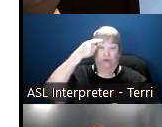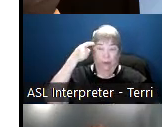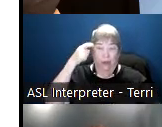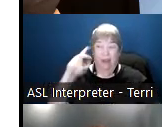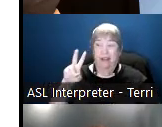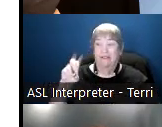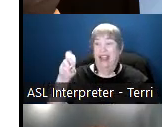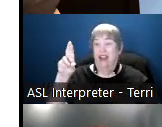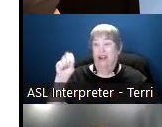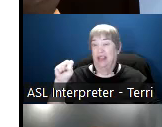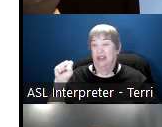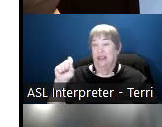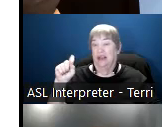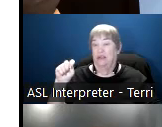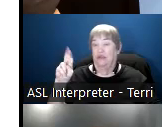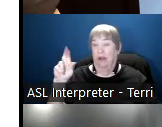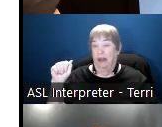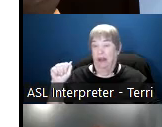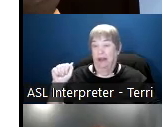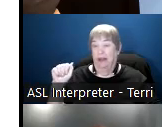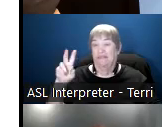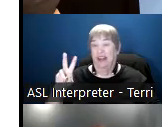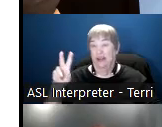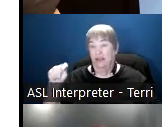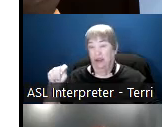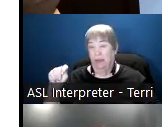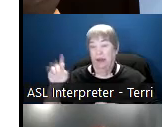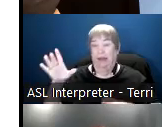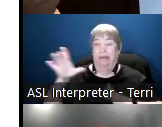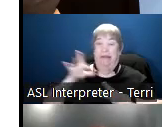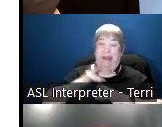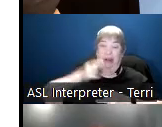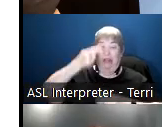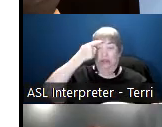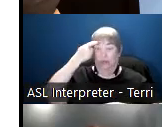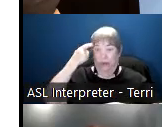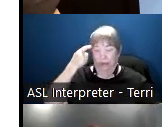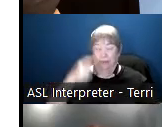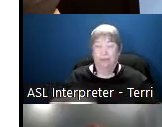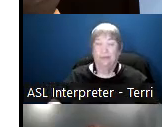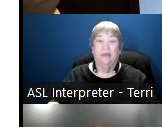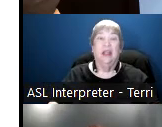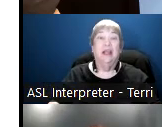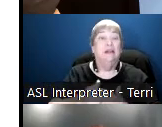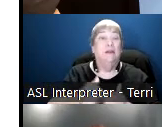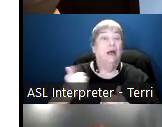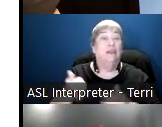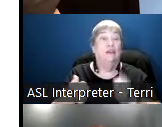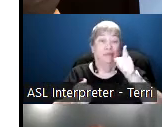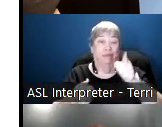So some of you already have already covered these. A few more are educators, it could